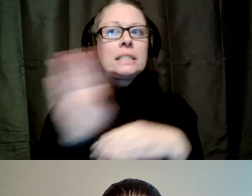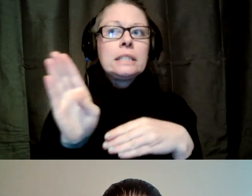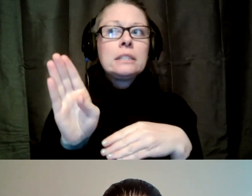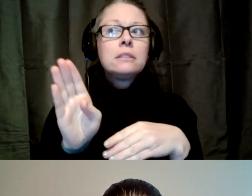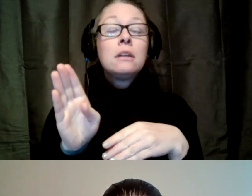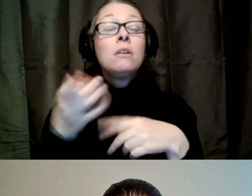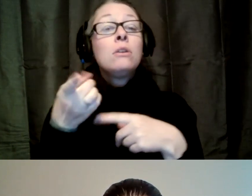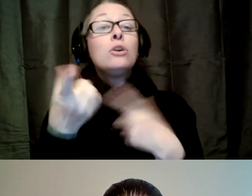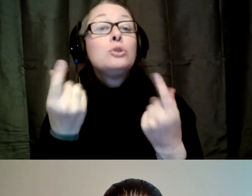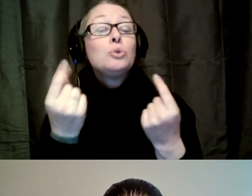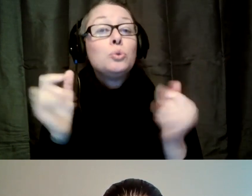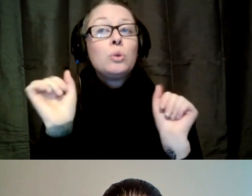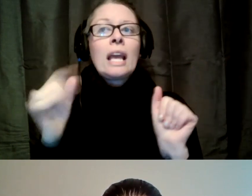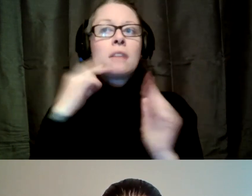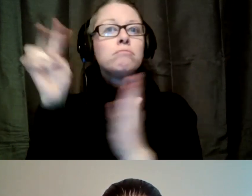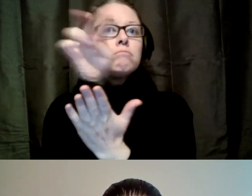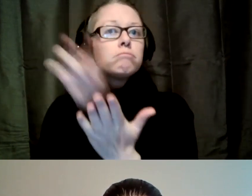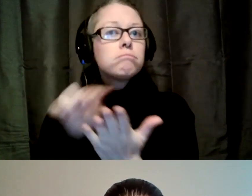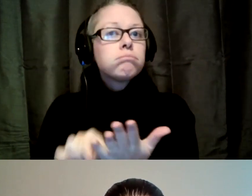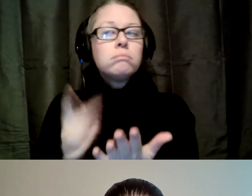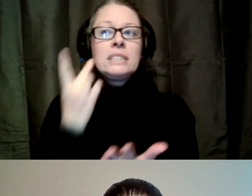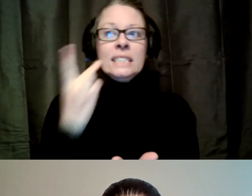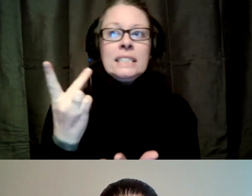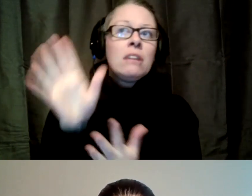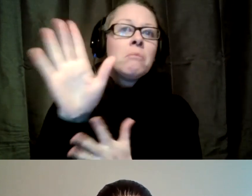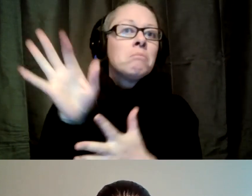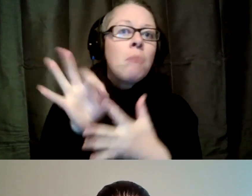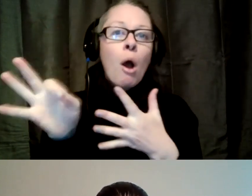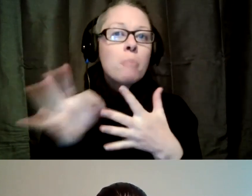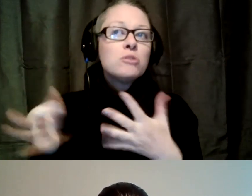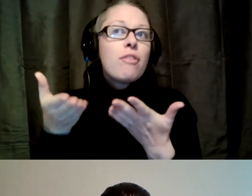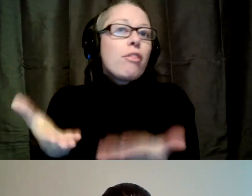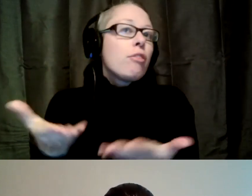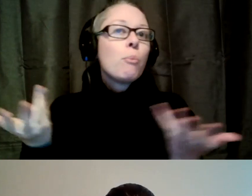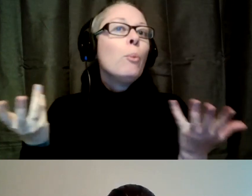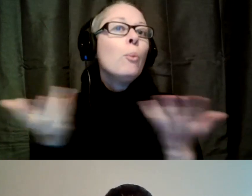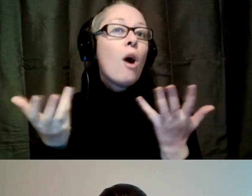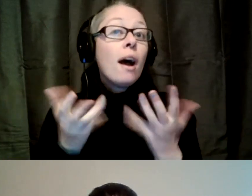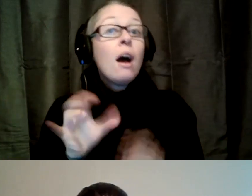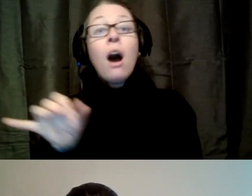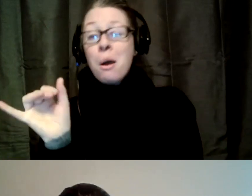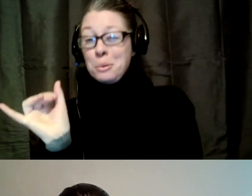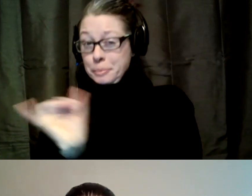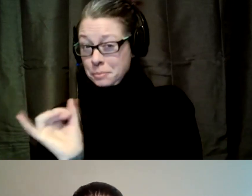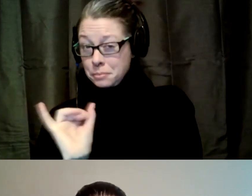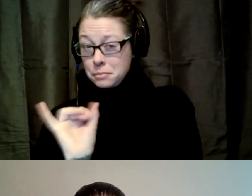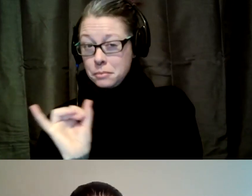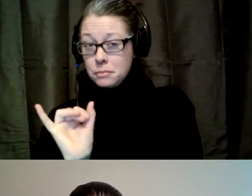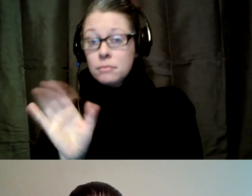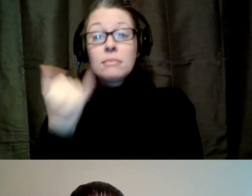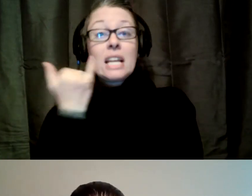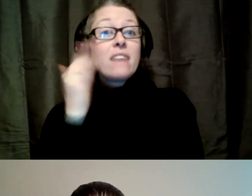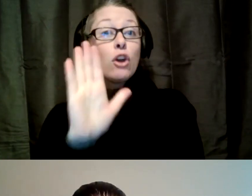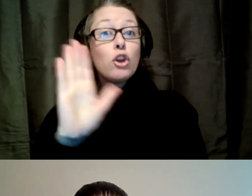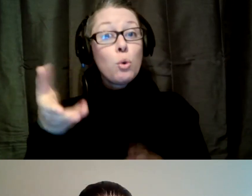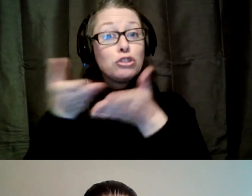of options exist. And also, in addition, if you're targeting services that